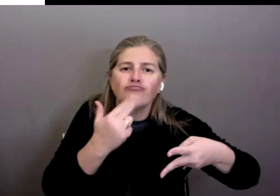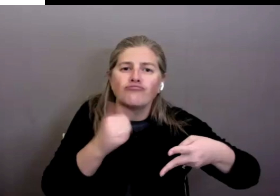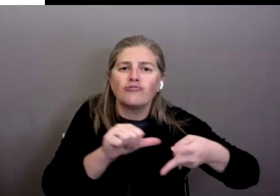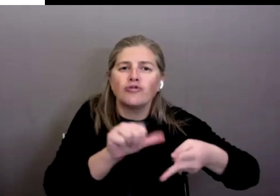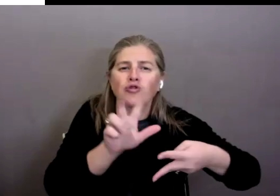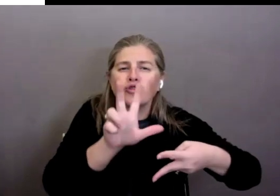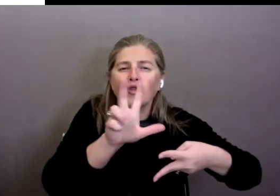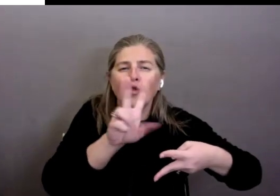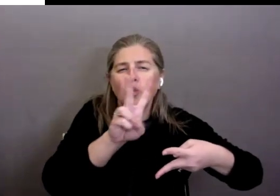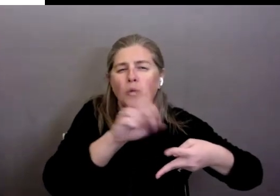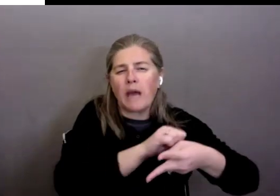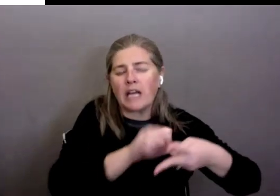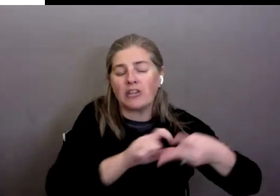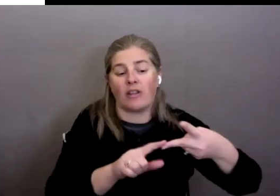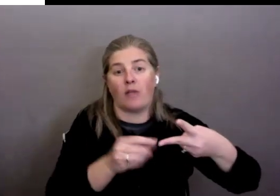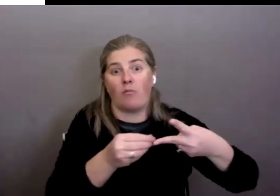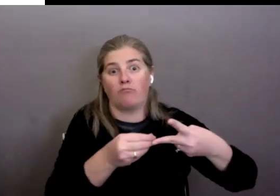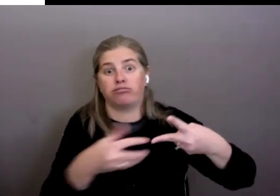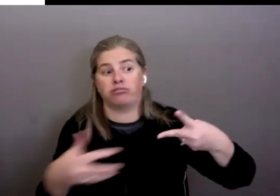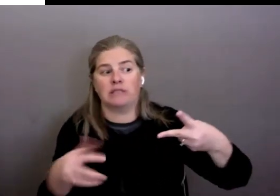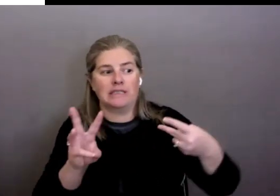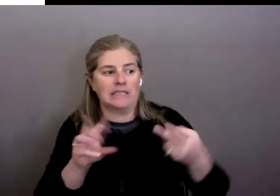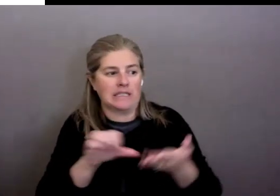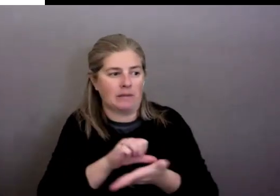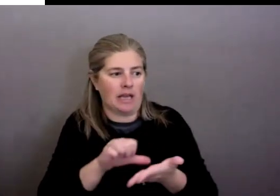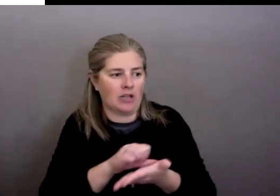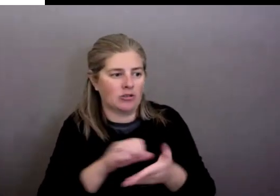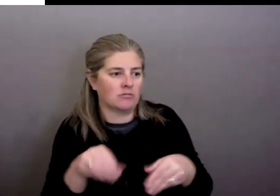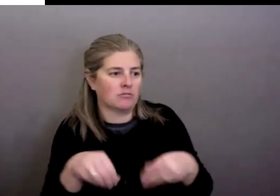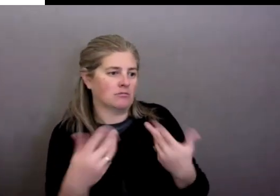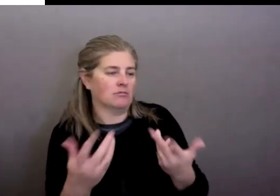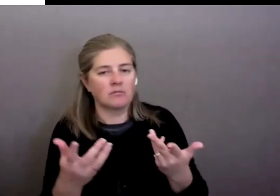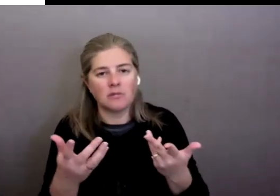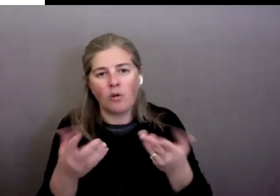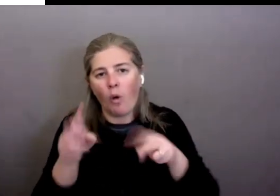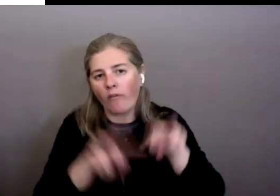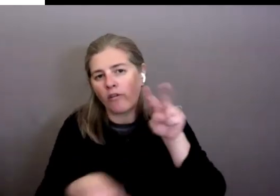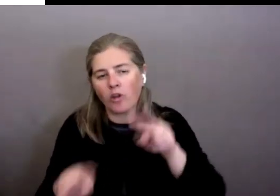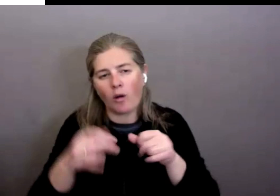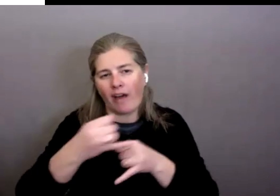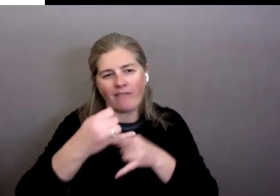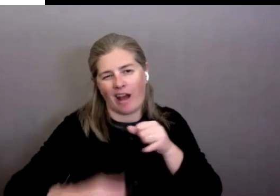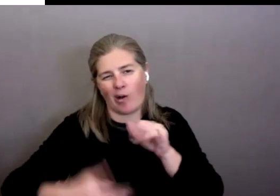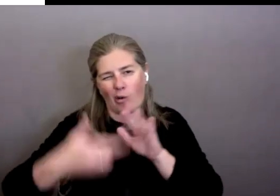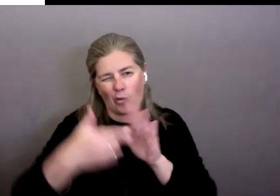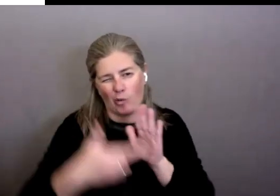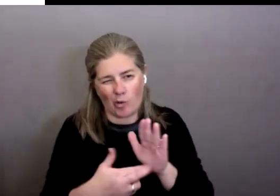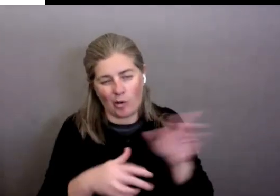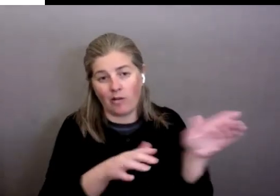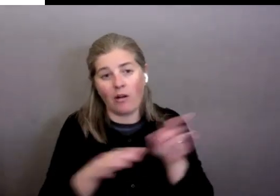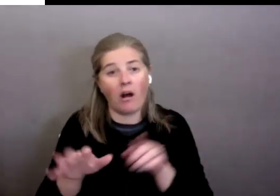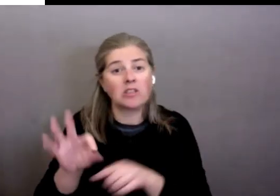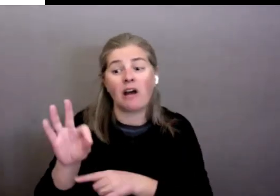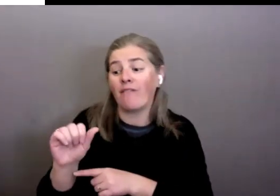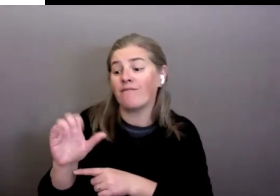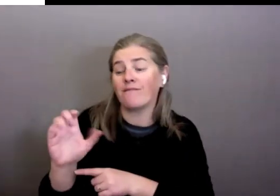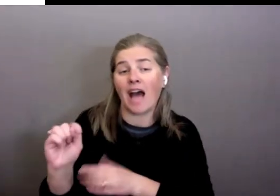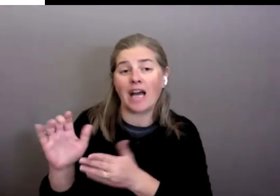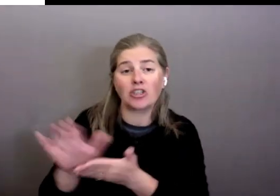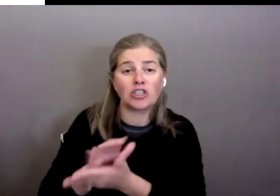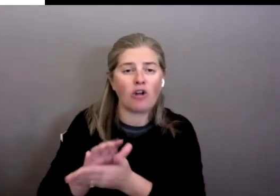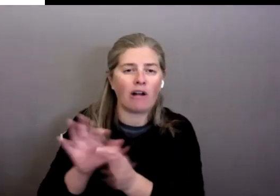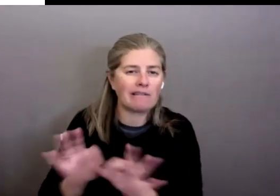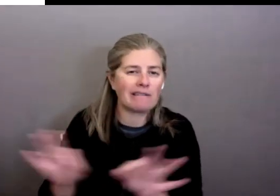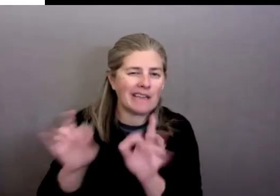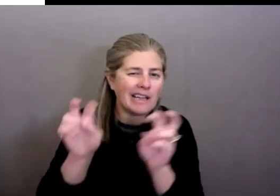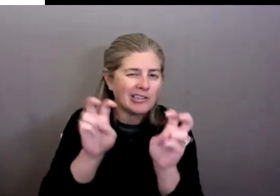longer expanded 6-page fact sheet to give an overview of the final rule. There also are fact sheets on key topic areas